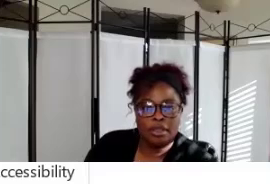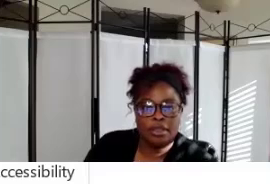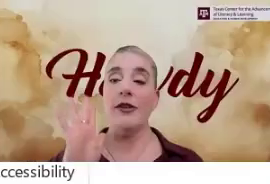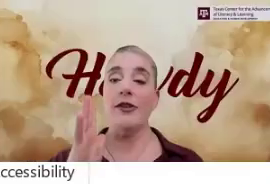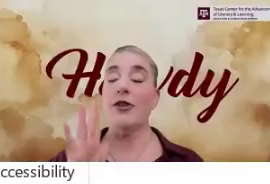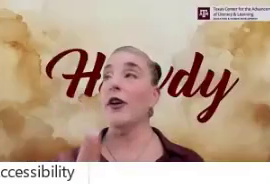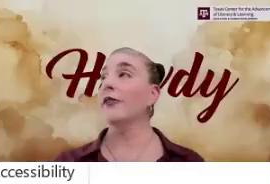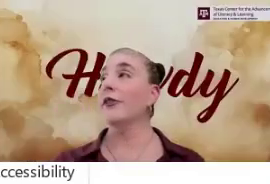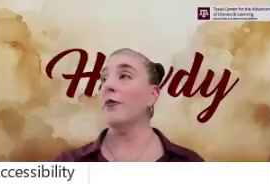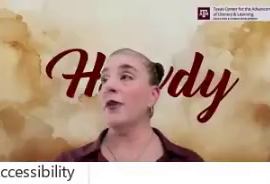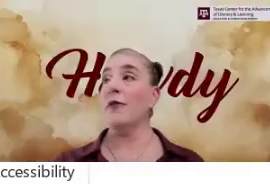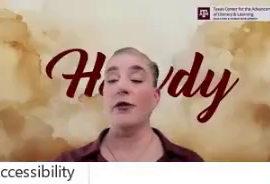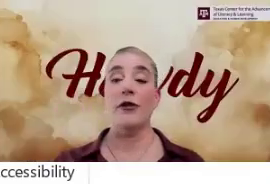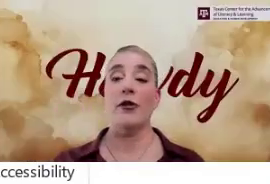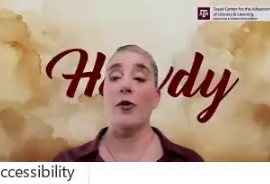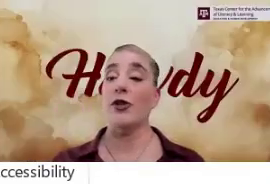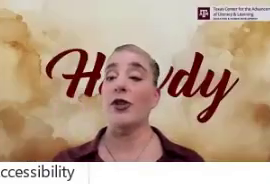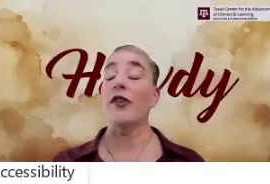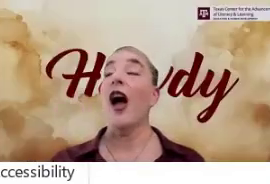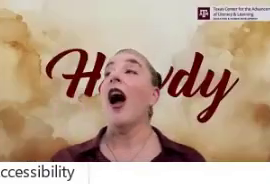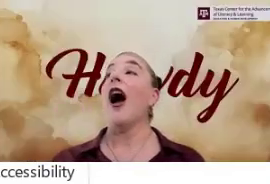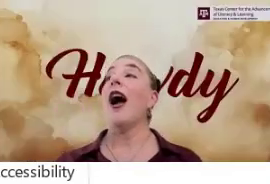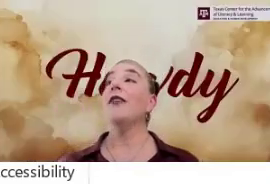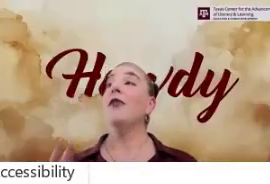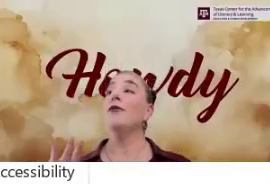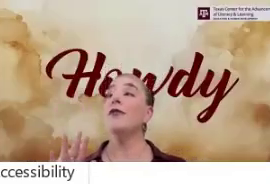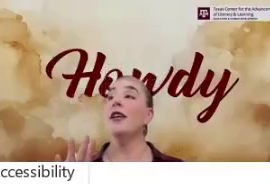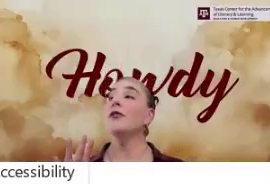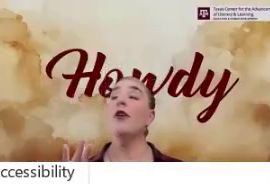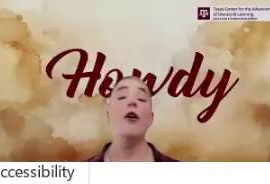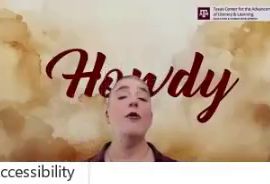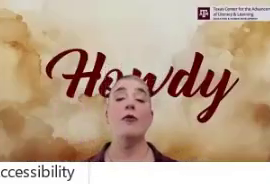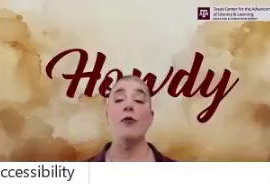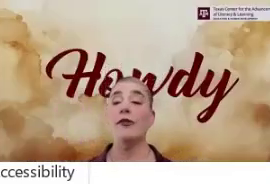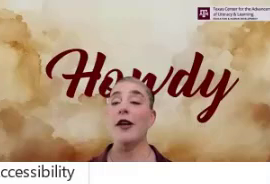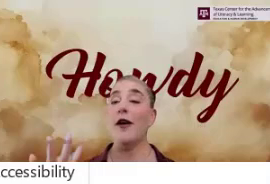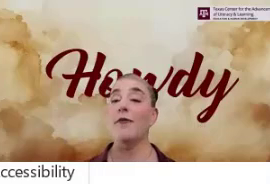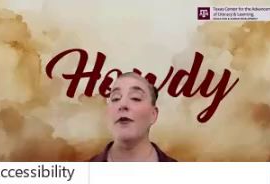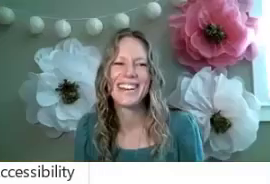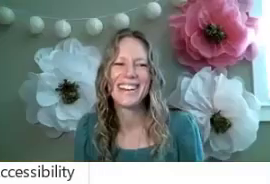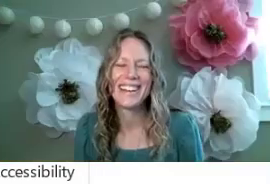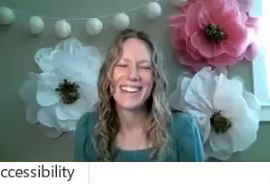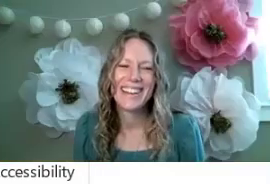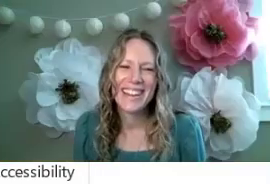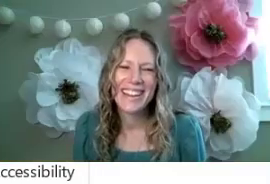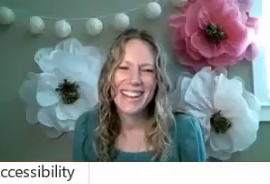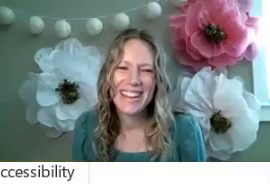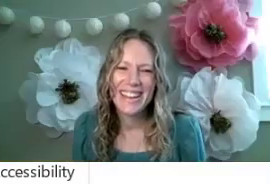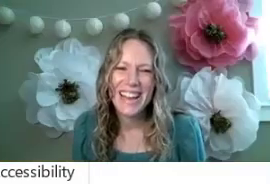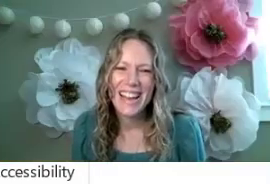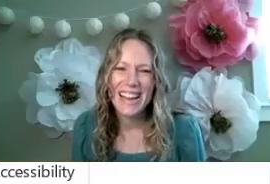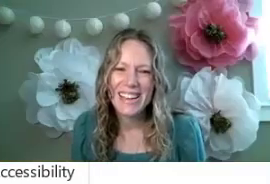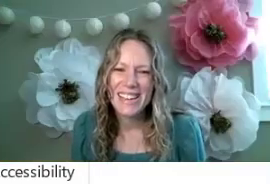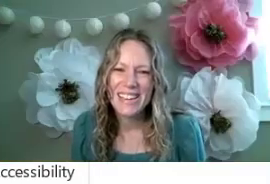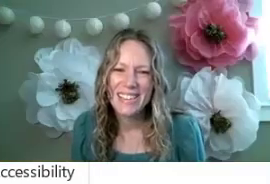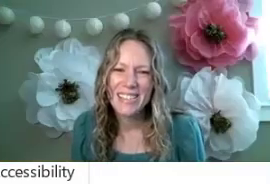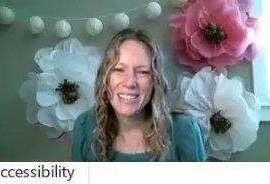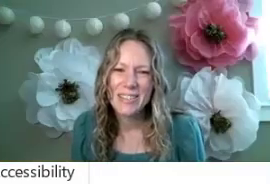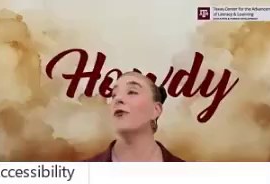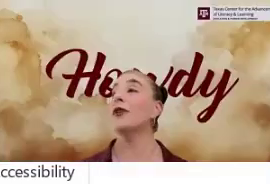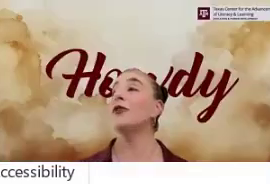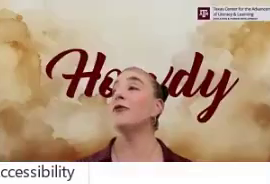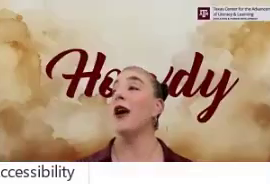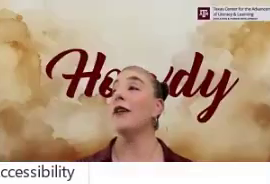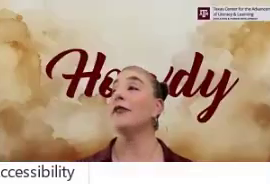that's, my goodness, you guys are coming up with good questions. Sorry. I don't think, no, stop. Okay, first of all, let's say